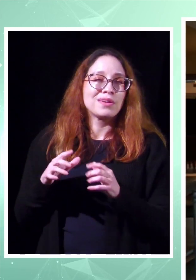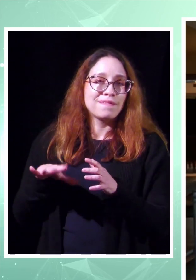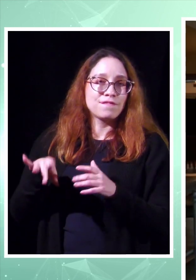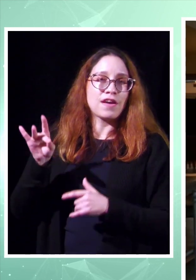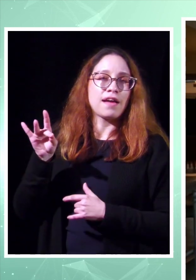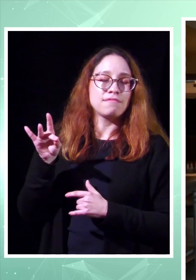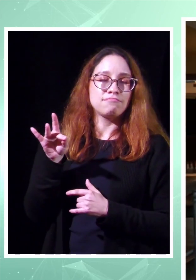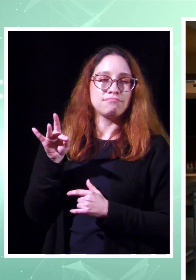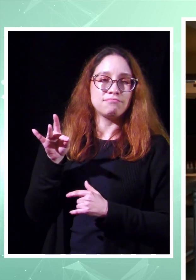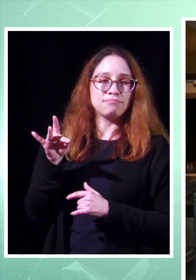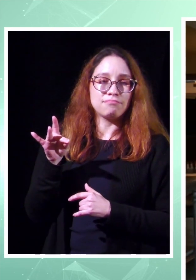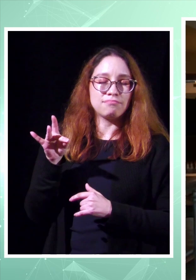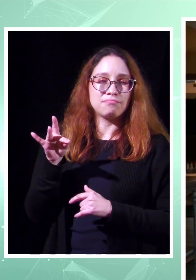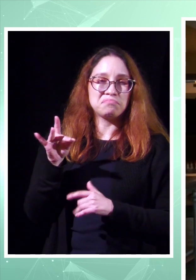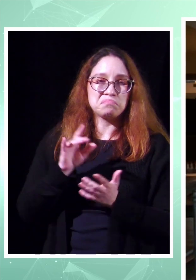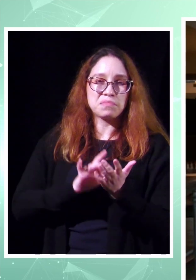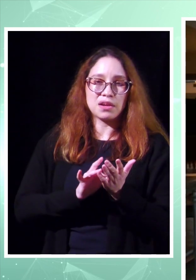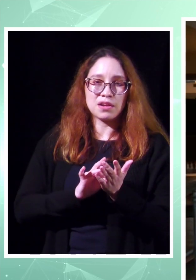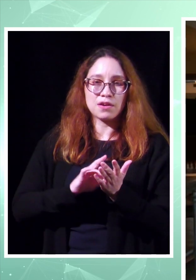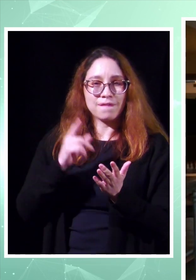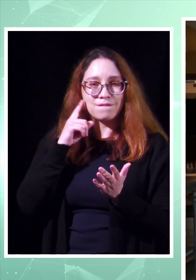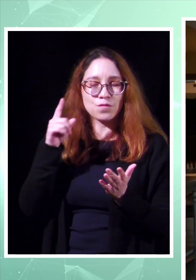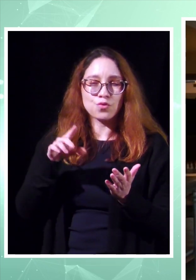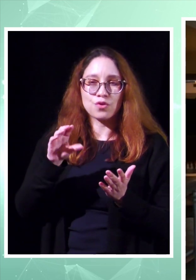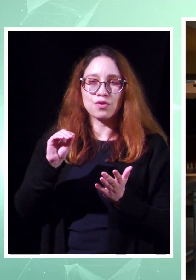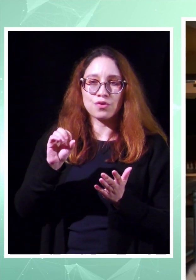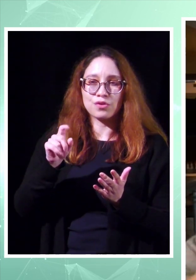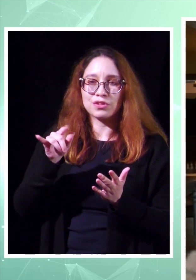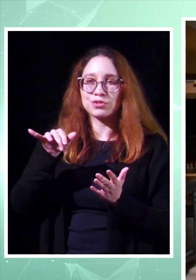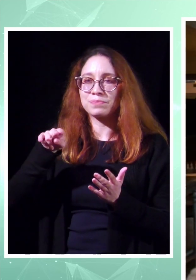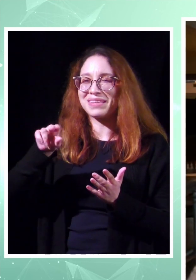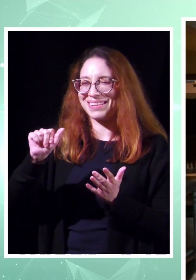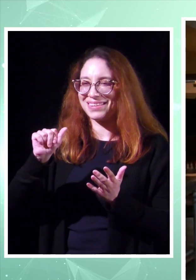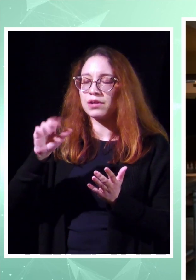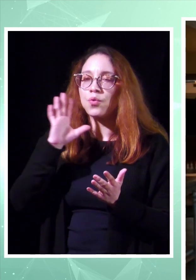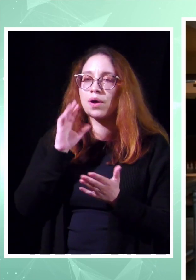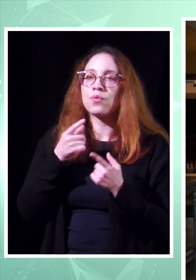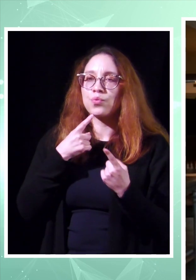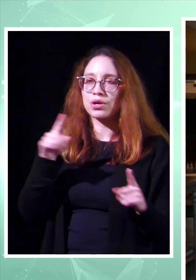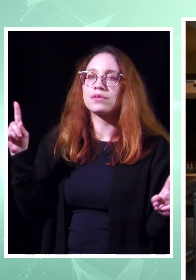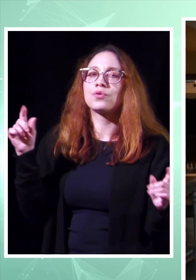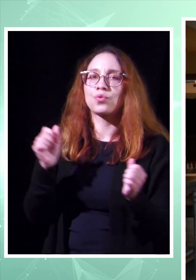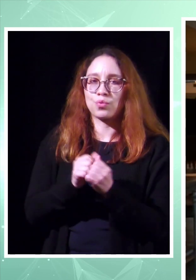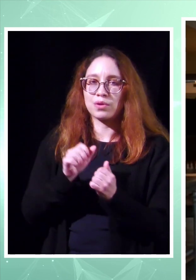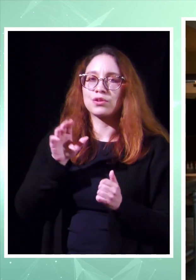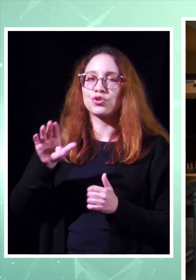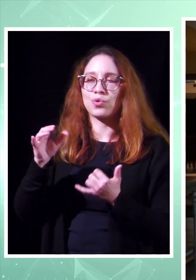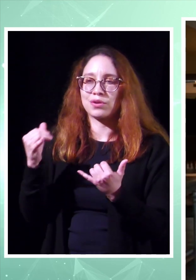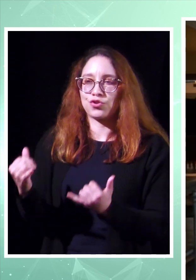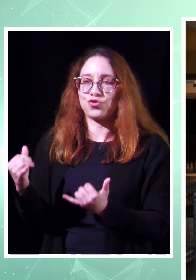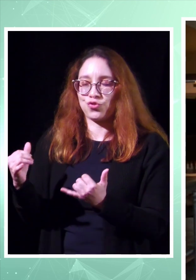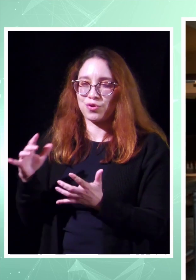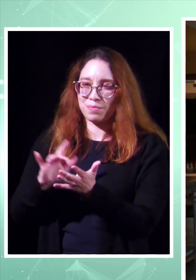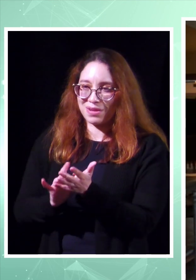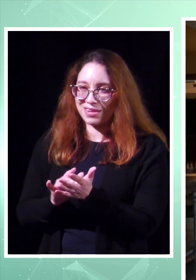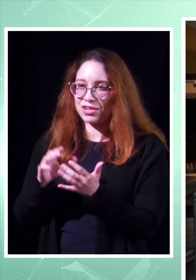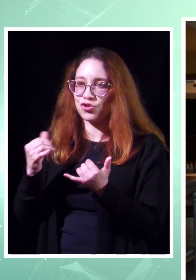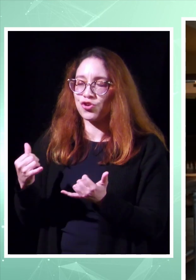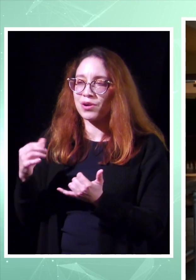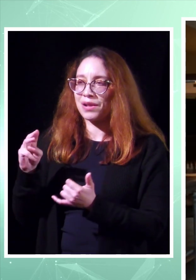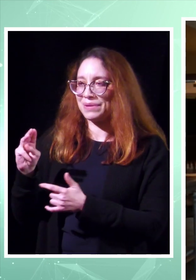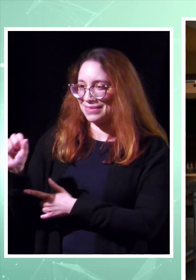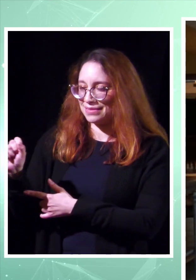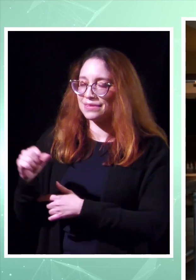find a medicine for your osteopenia that will work with your current medicines and with your current